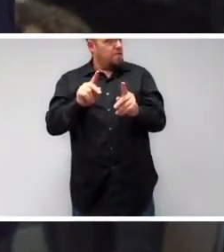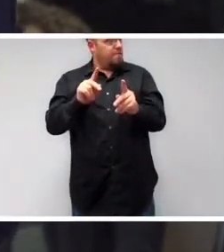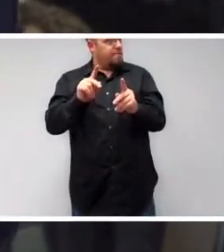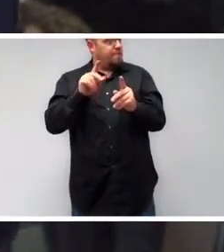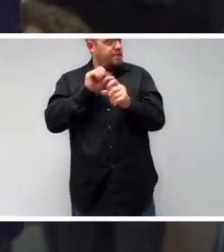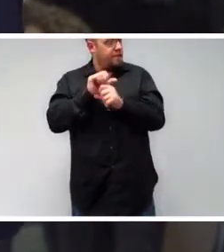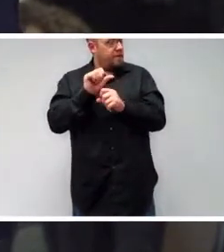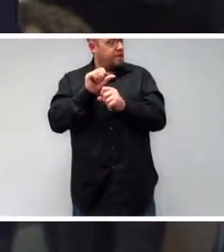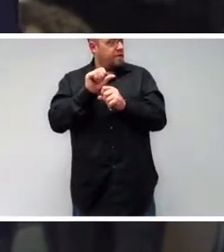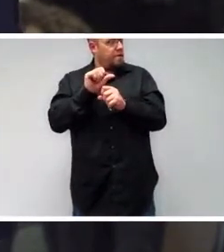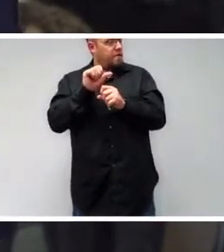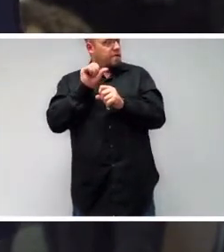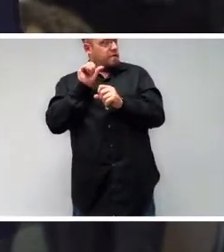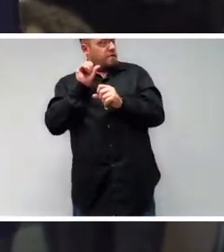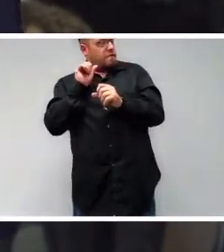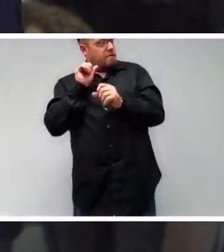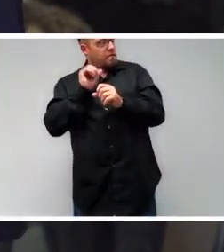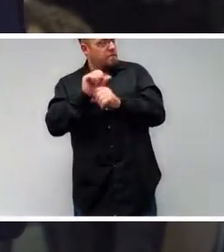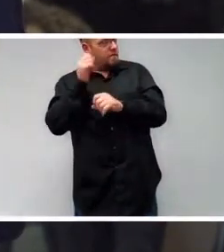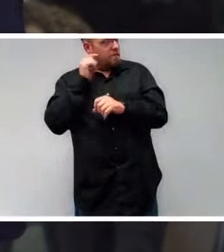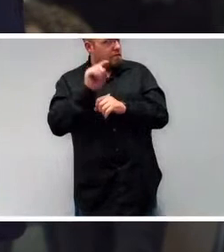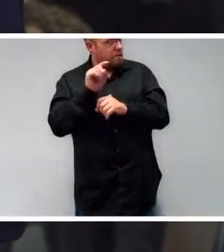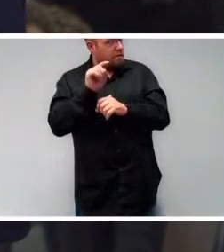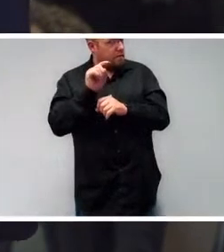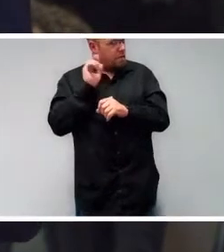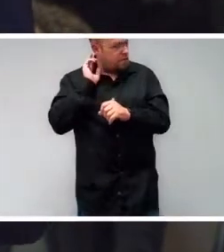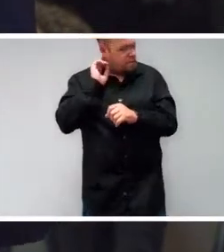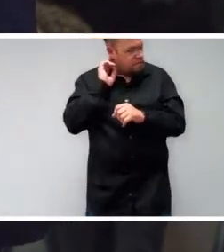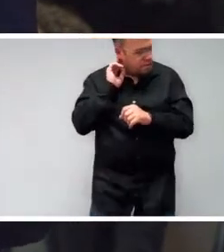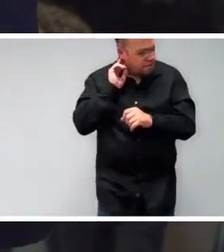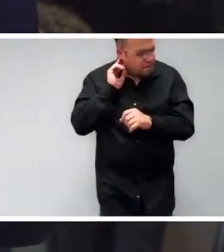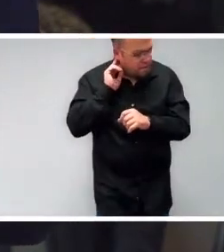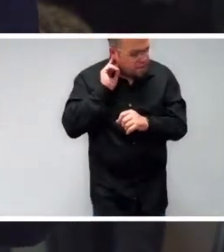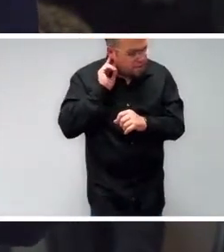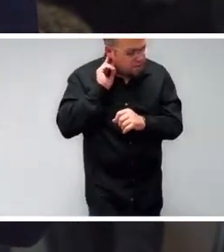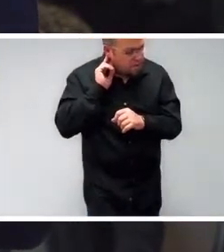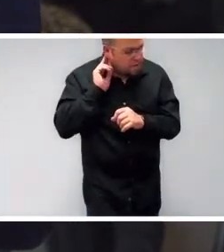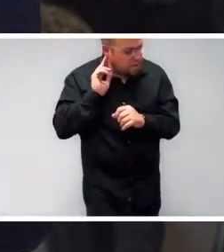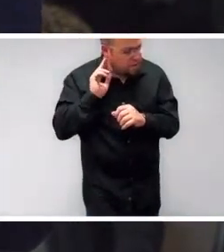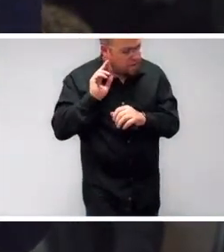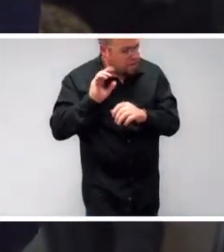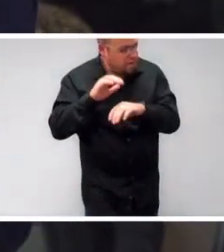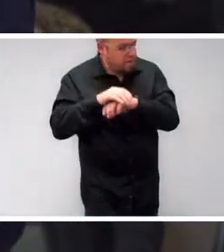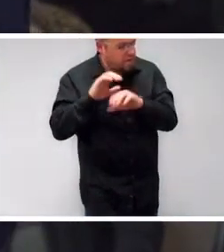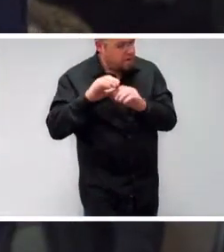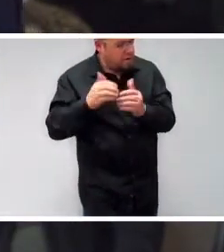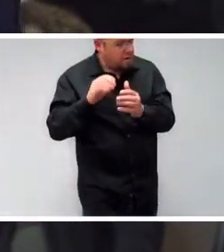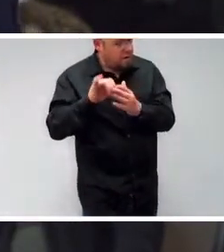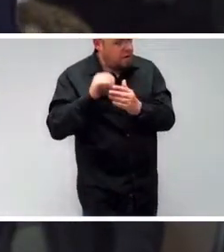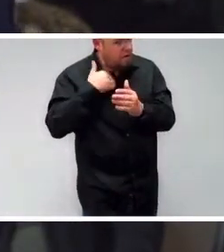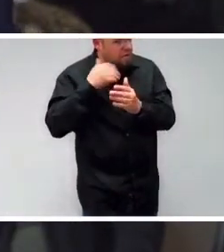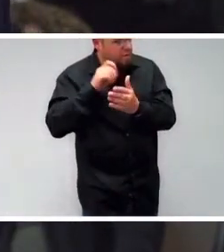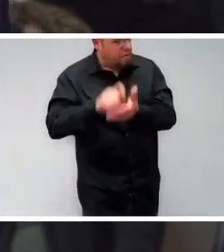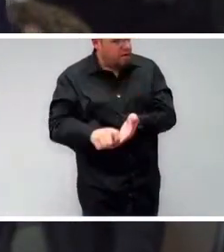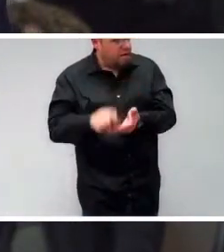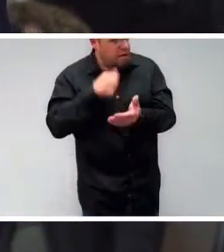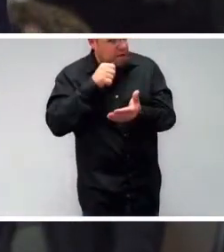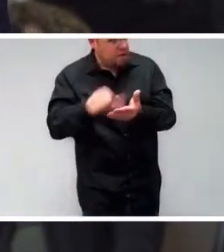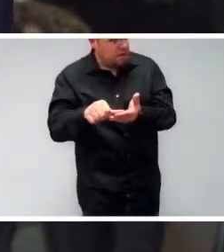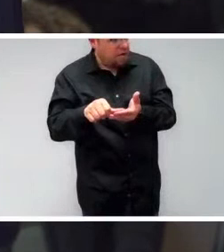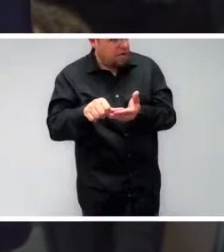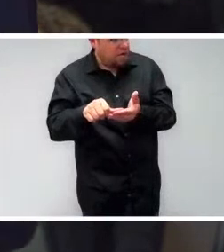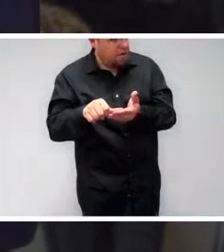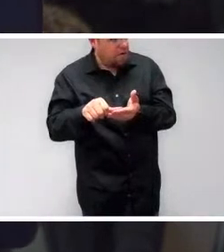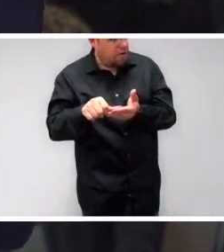for. And then after I do that hands-on work, I go directly to an English class where I'm writing a bid letter for the table that I'm in the middle of